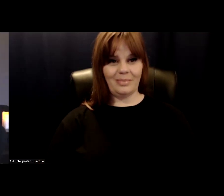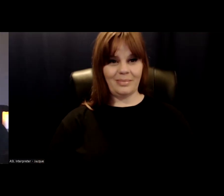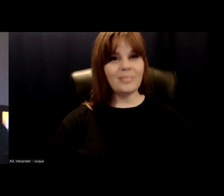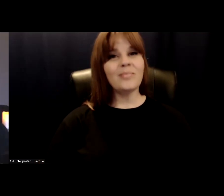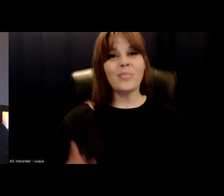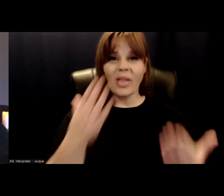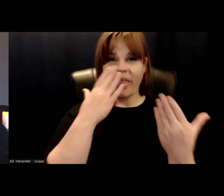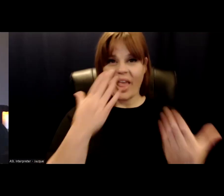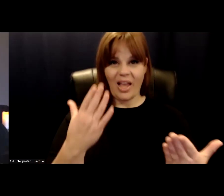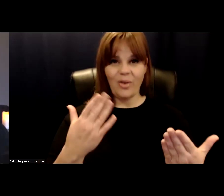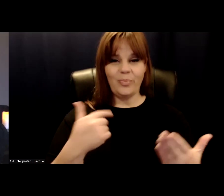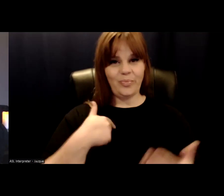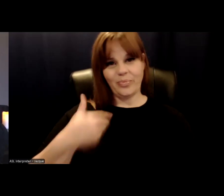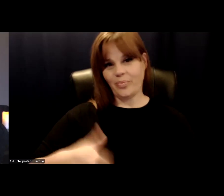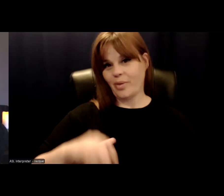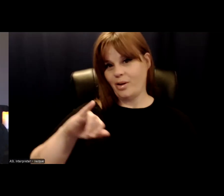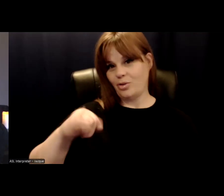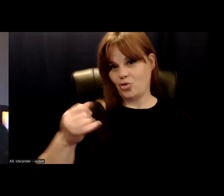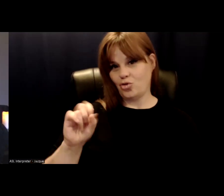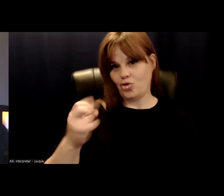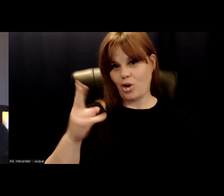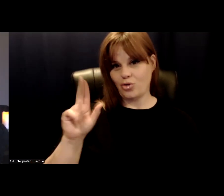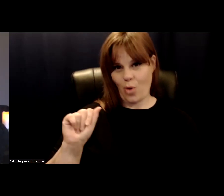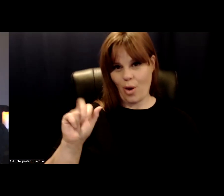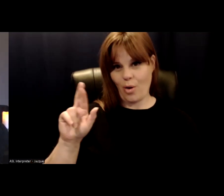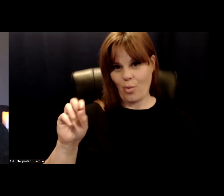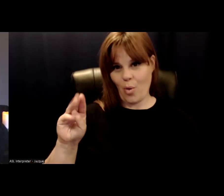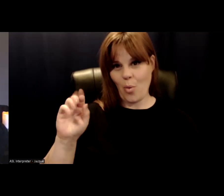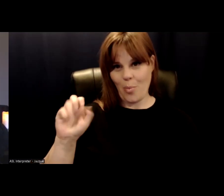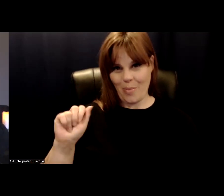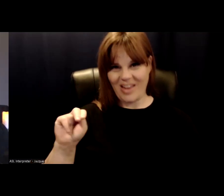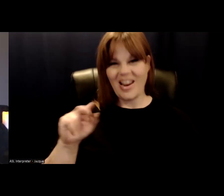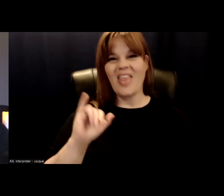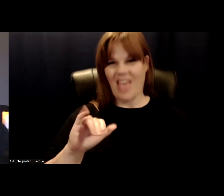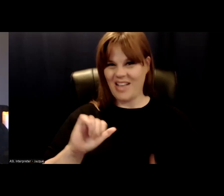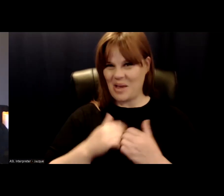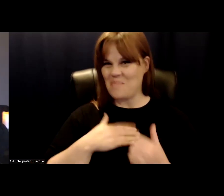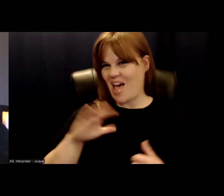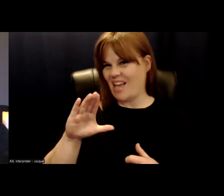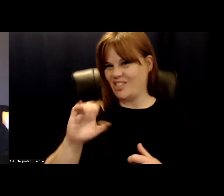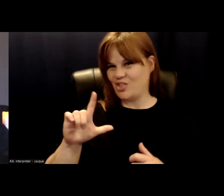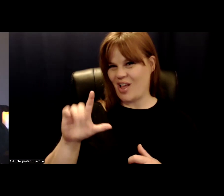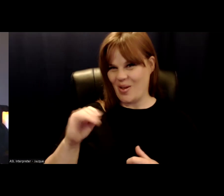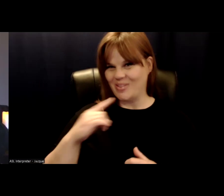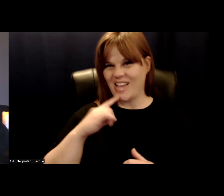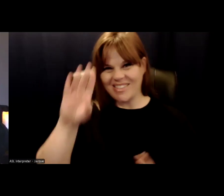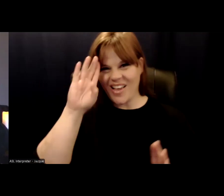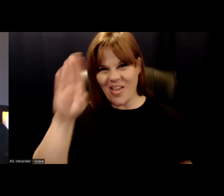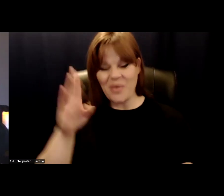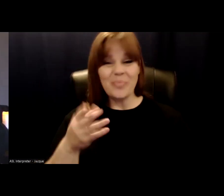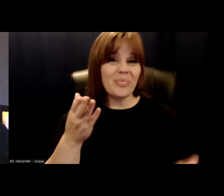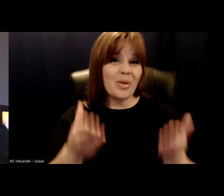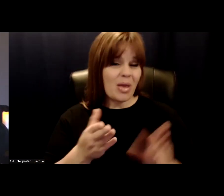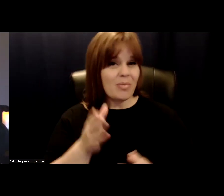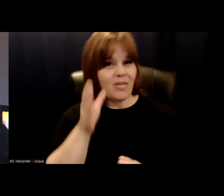Thank you. I'm Joshua Roman, and that's how my cello says hello. It's the, you've probably heard it before, the